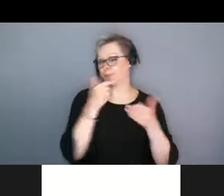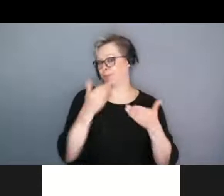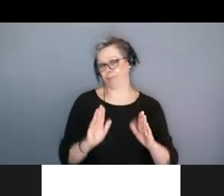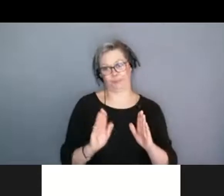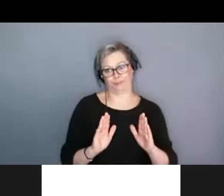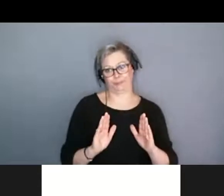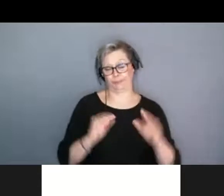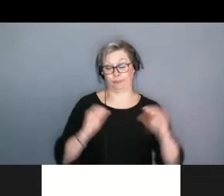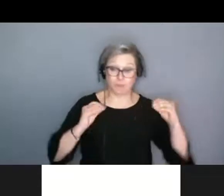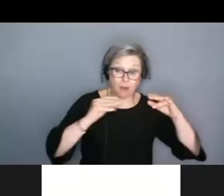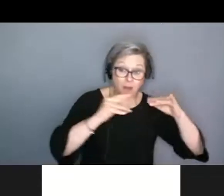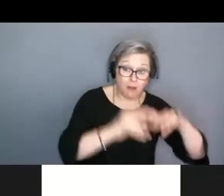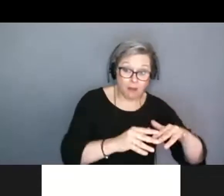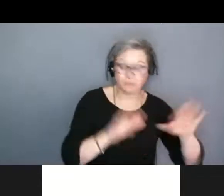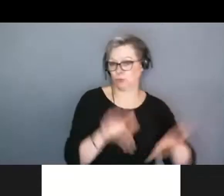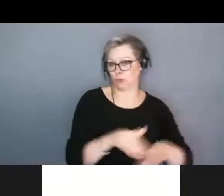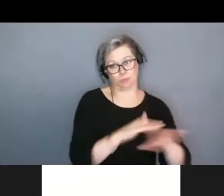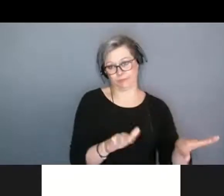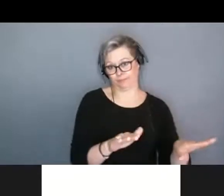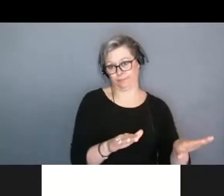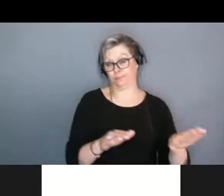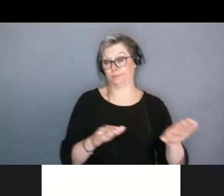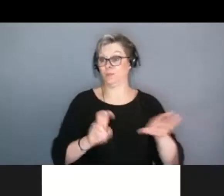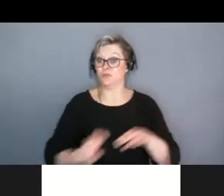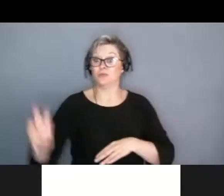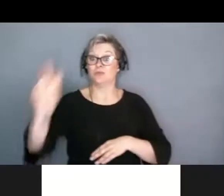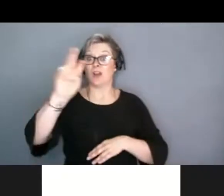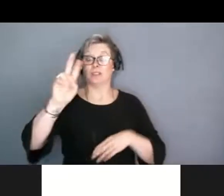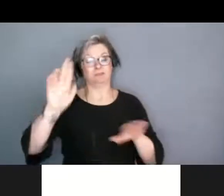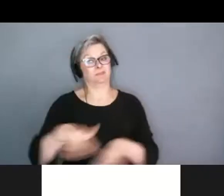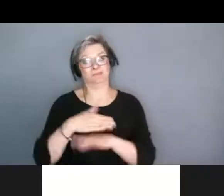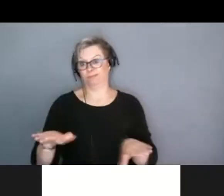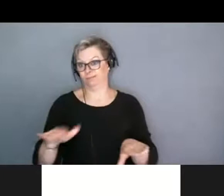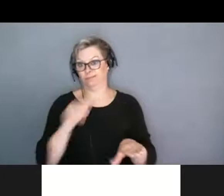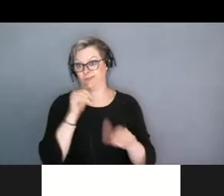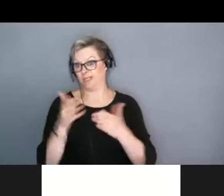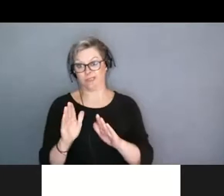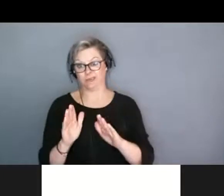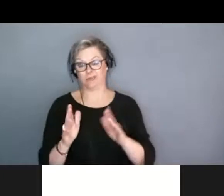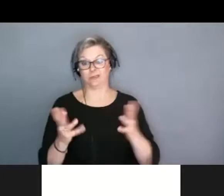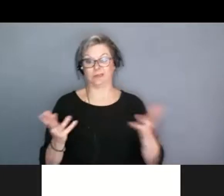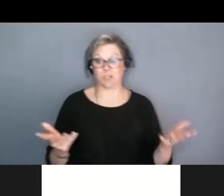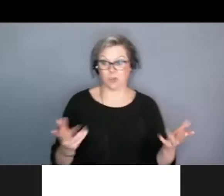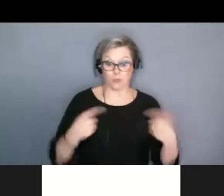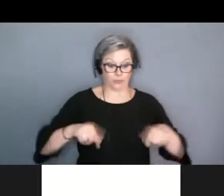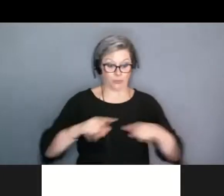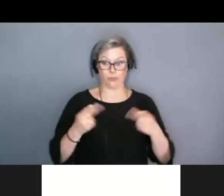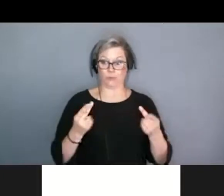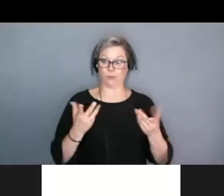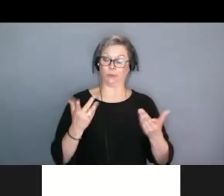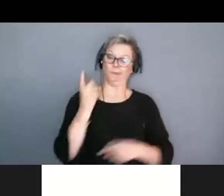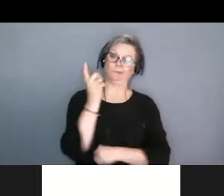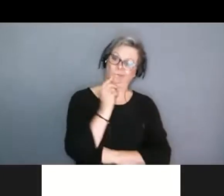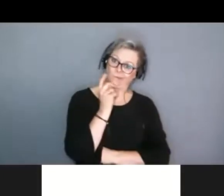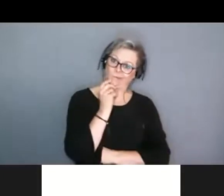nobody wanted to travel and we weren't supposed to travel. So we hit upon